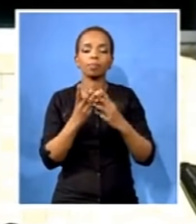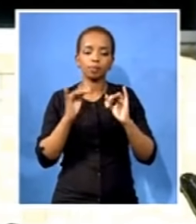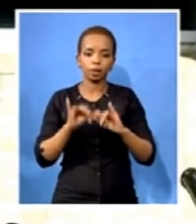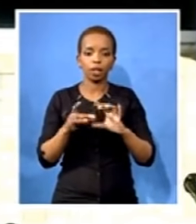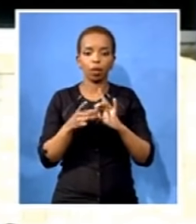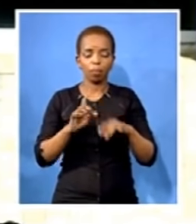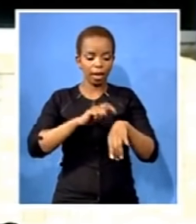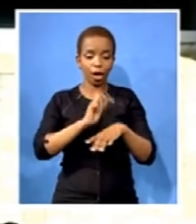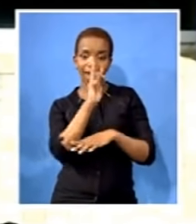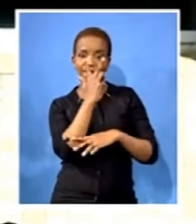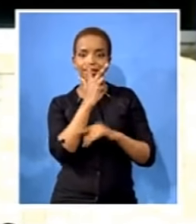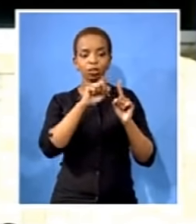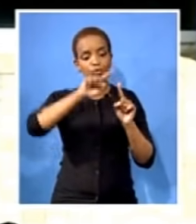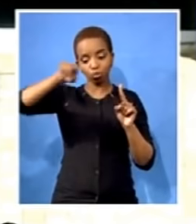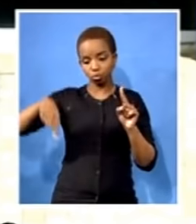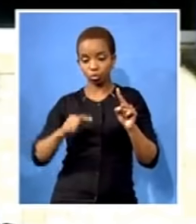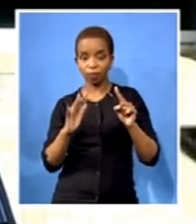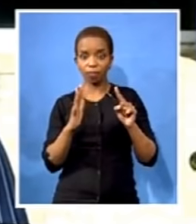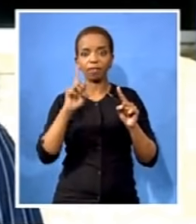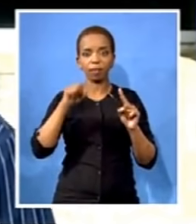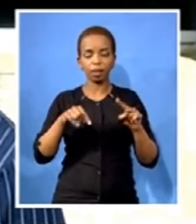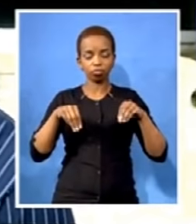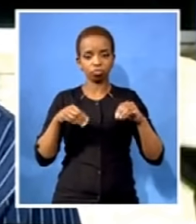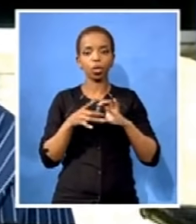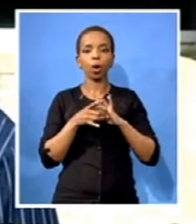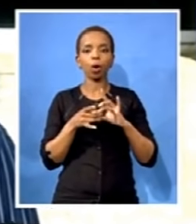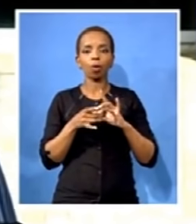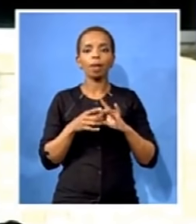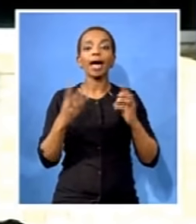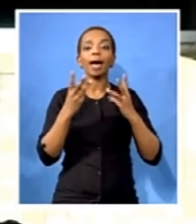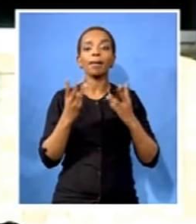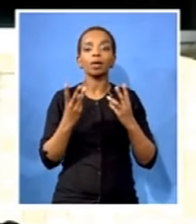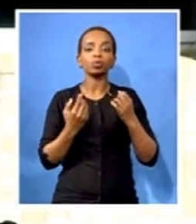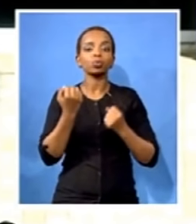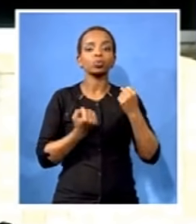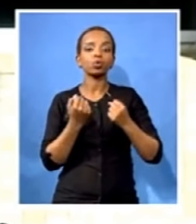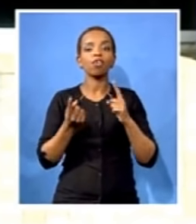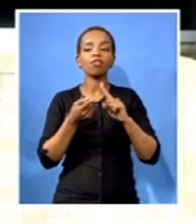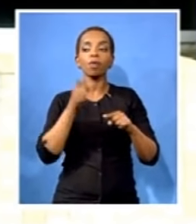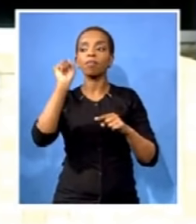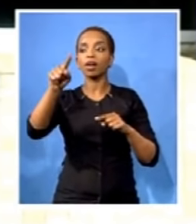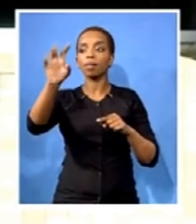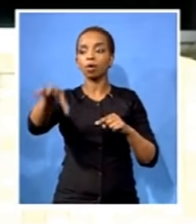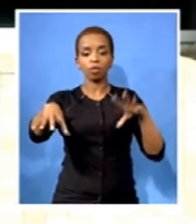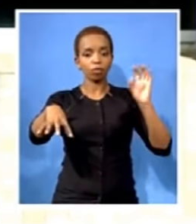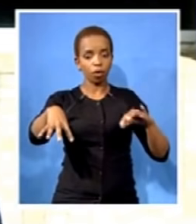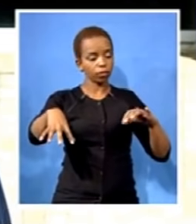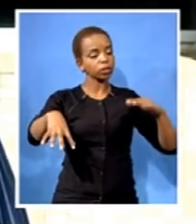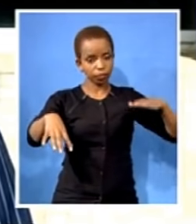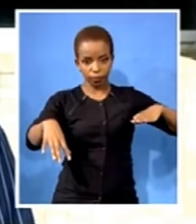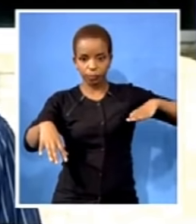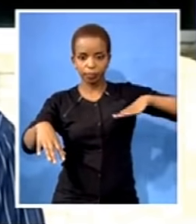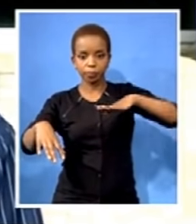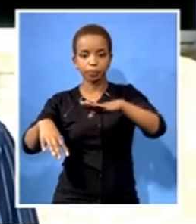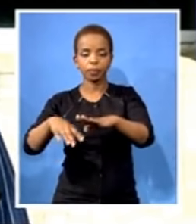that we must allow them to pass. So that is the issue that I wish to address you on, and to make you aware that we are attending